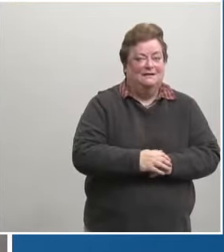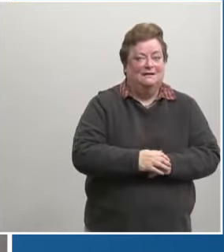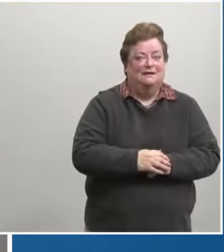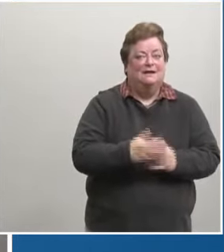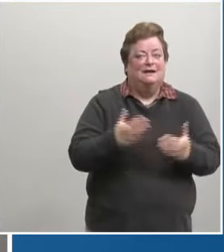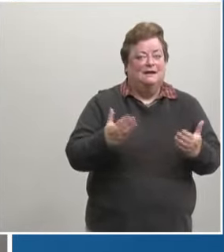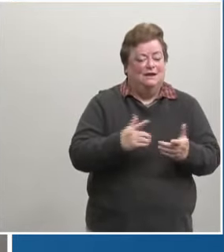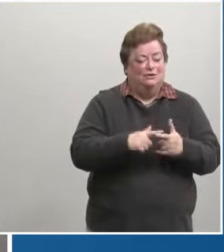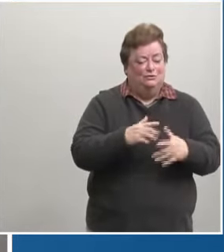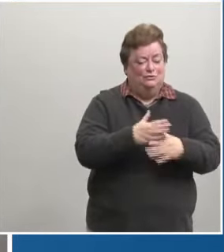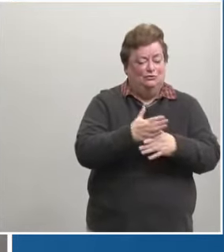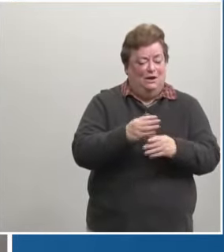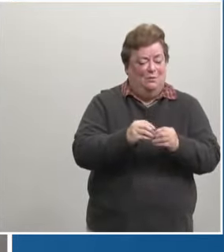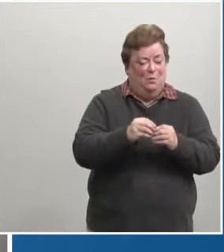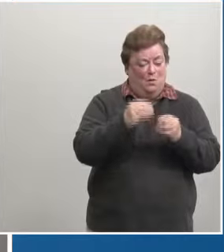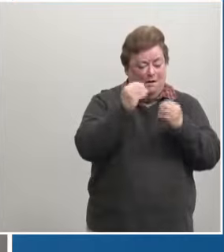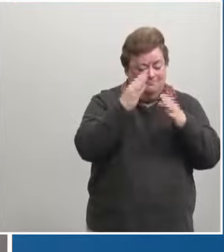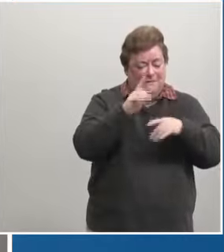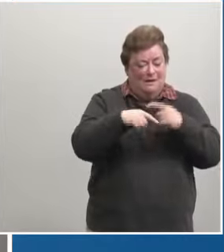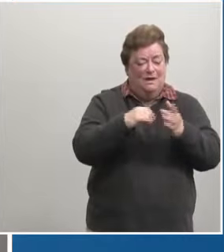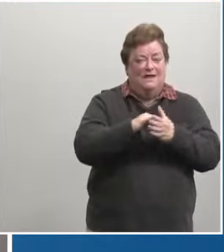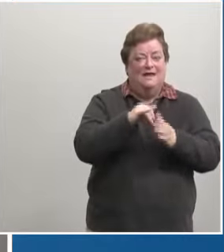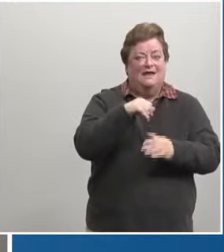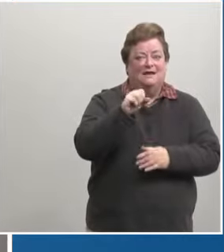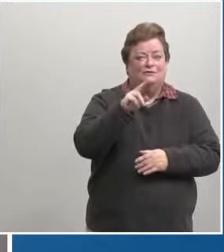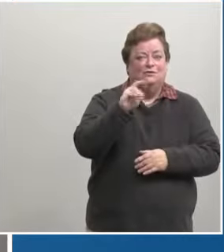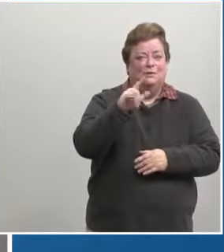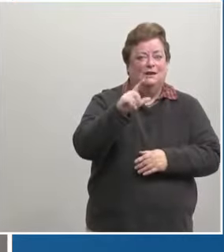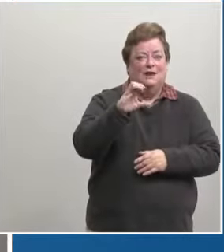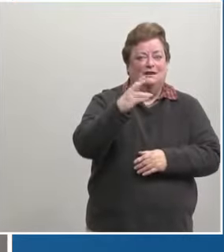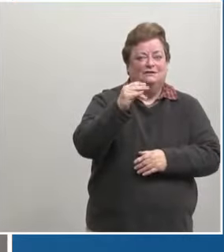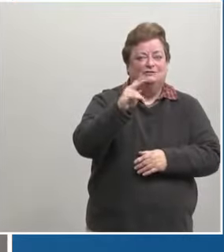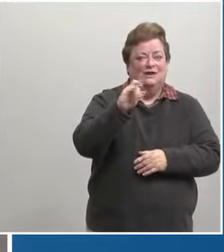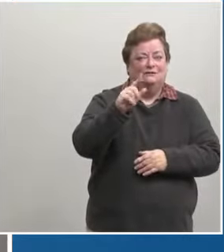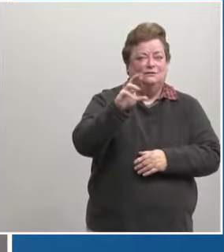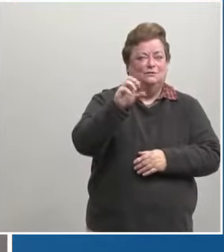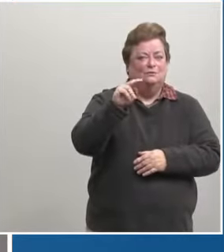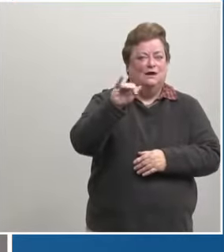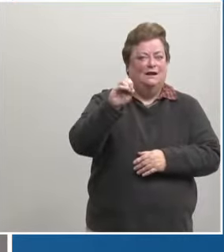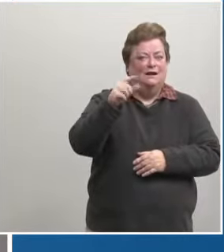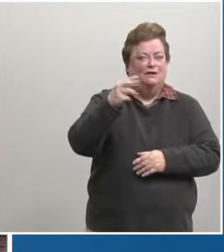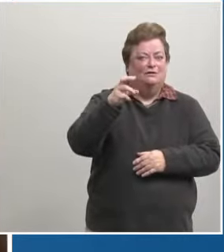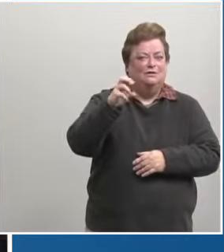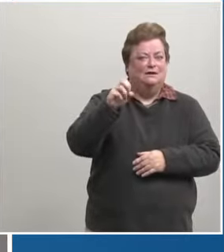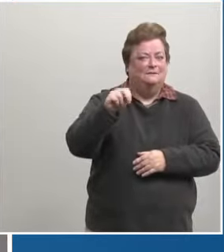those preparations is UNL Chancellor Ronnie Green. Welcome, Chancellor.